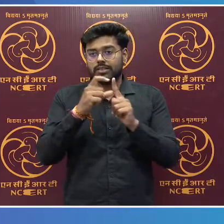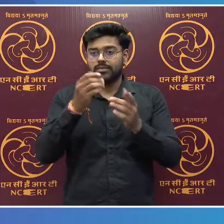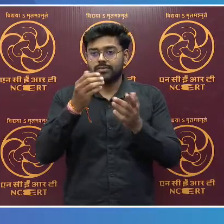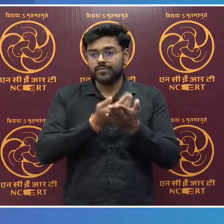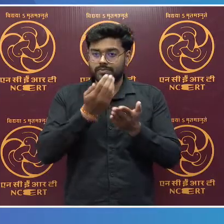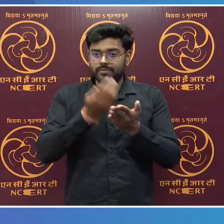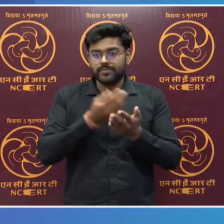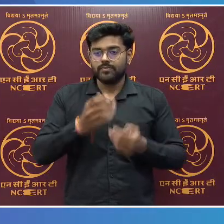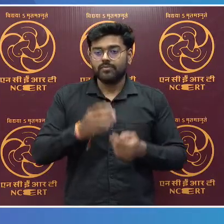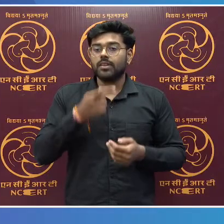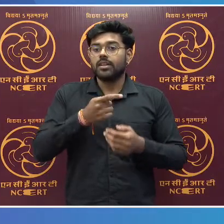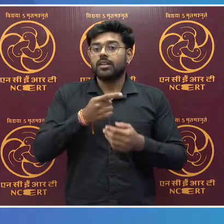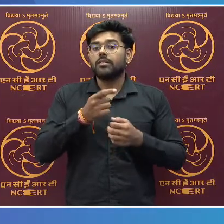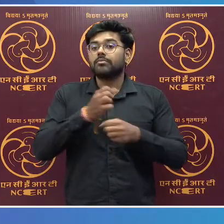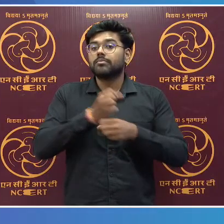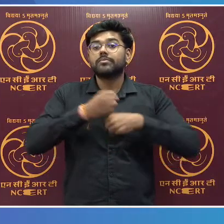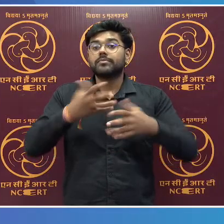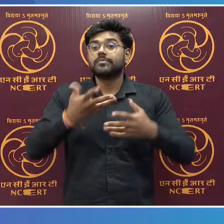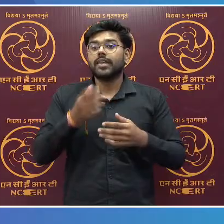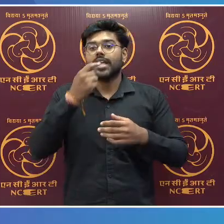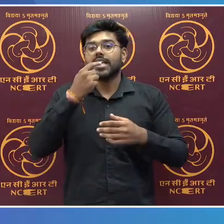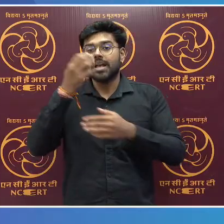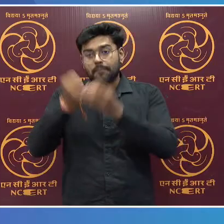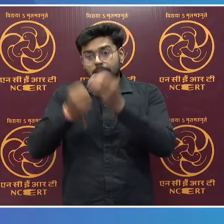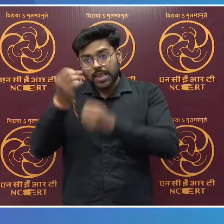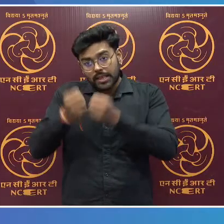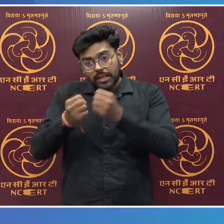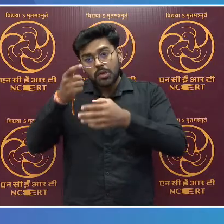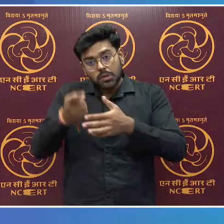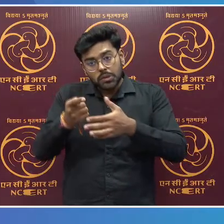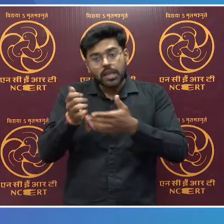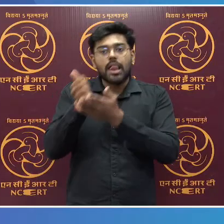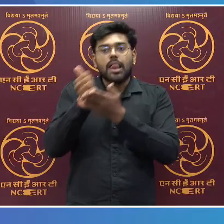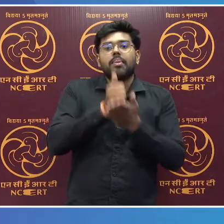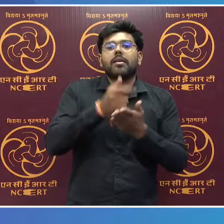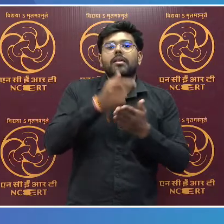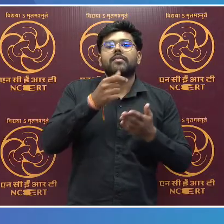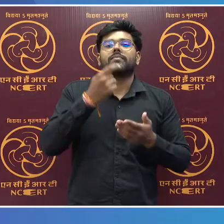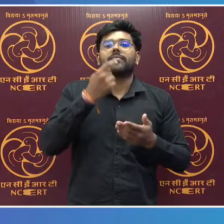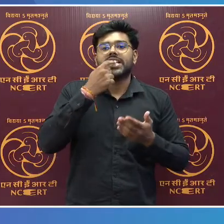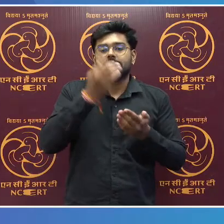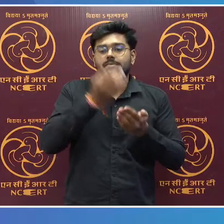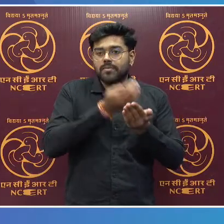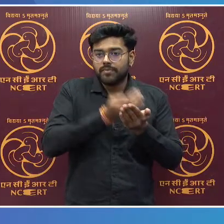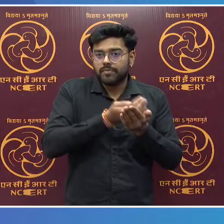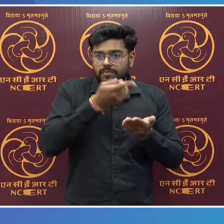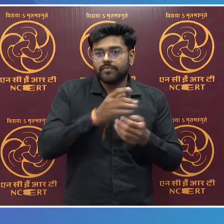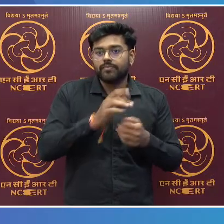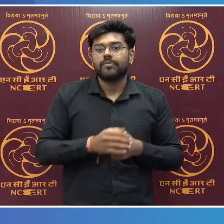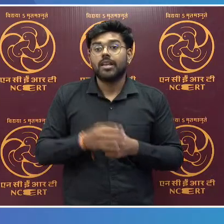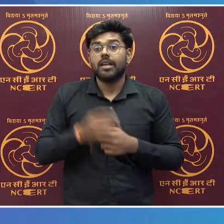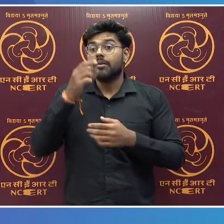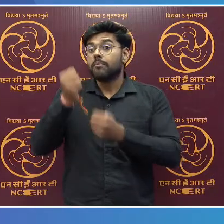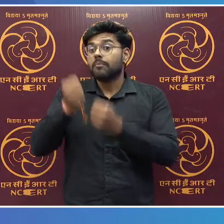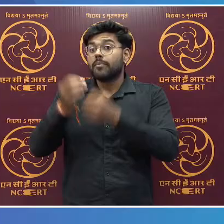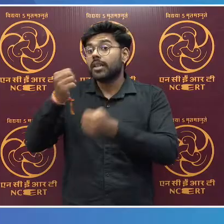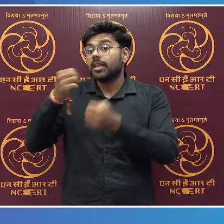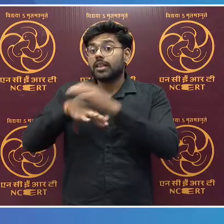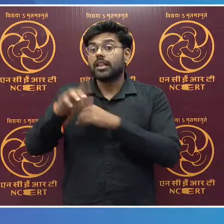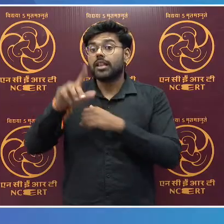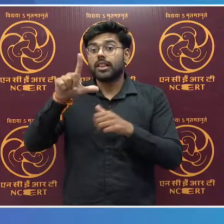made up of milk, right? And milk has lactic acid present in